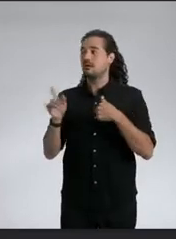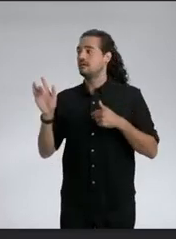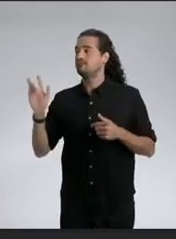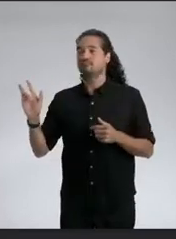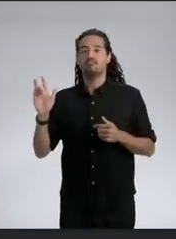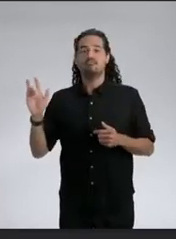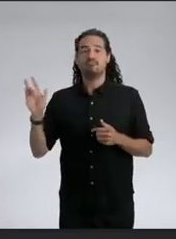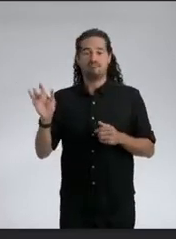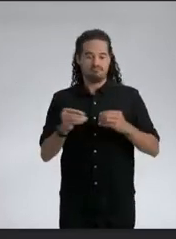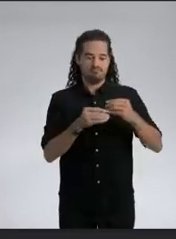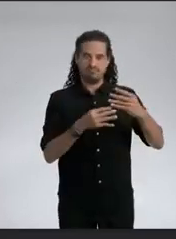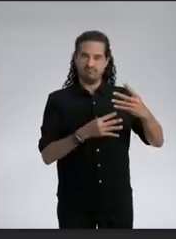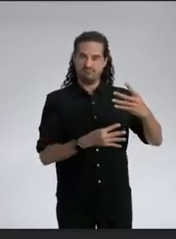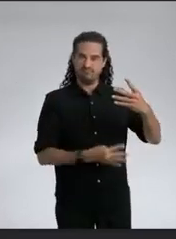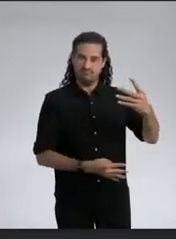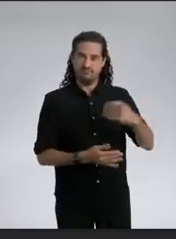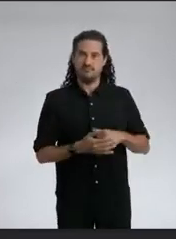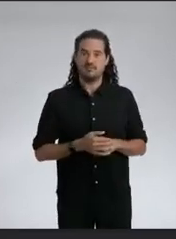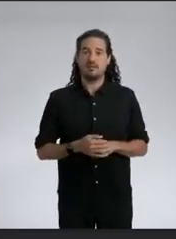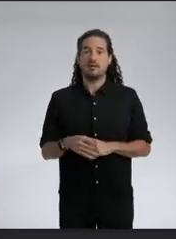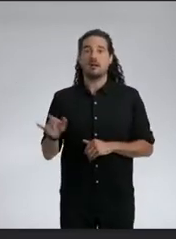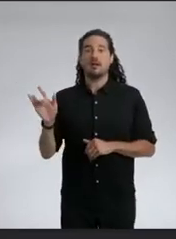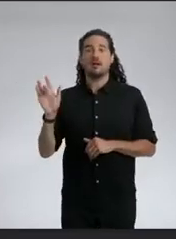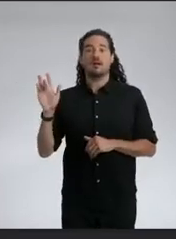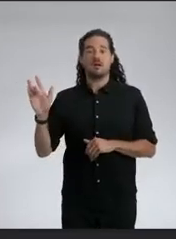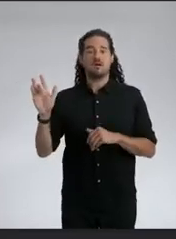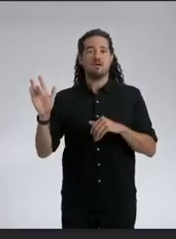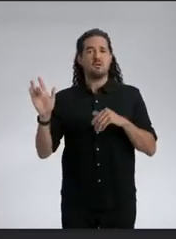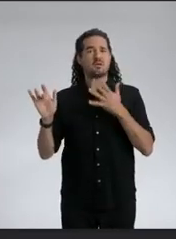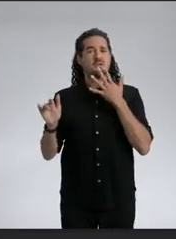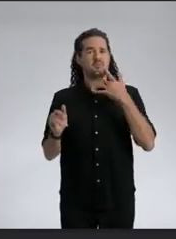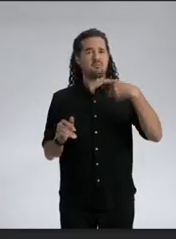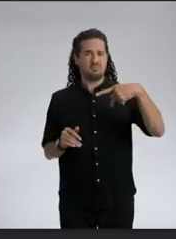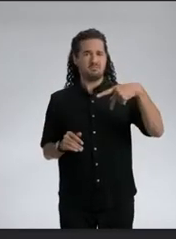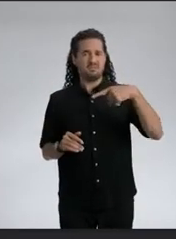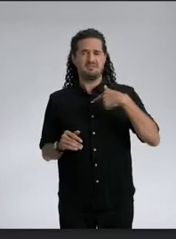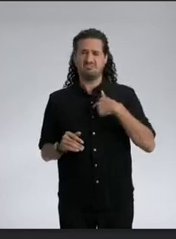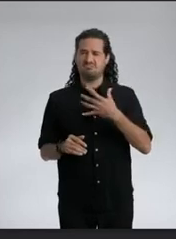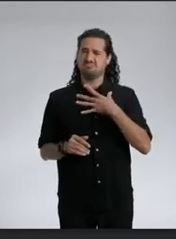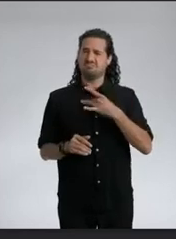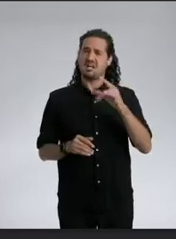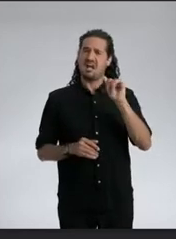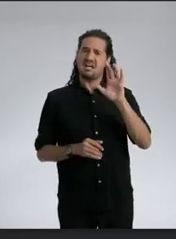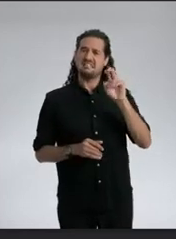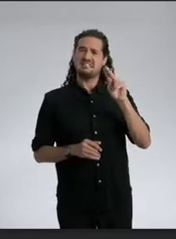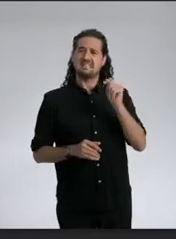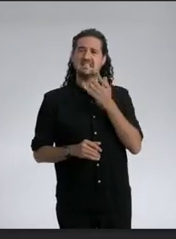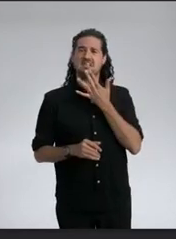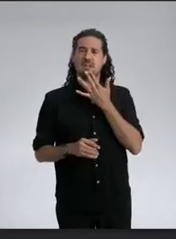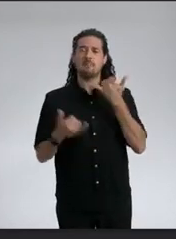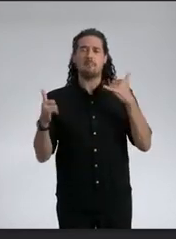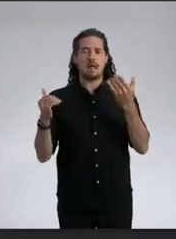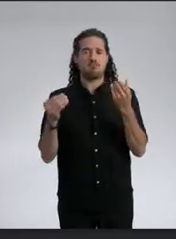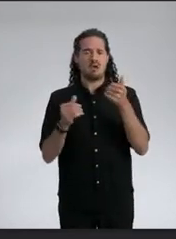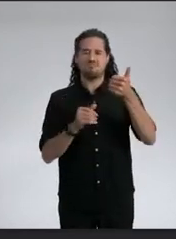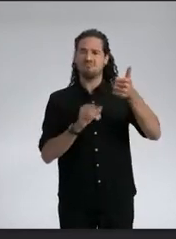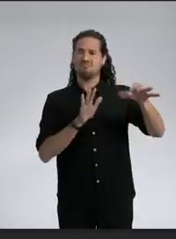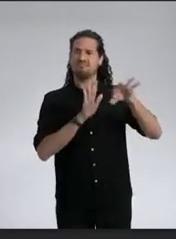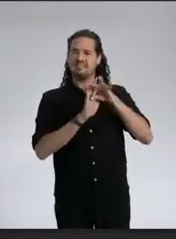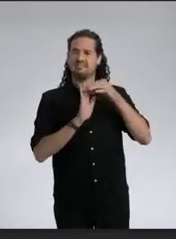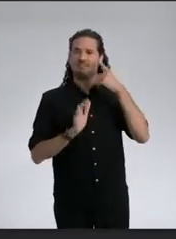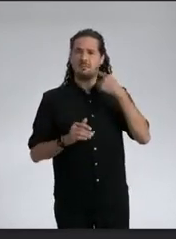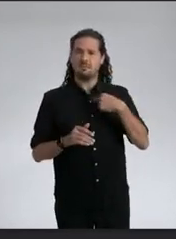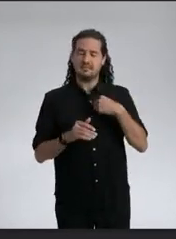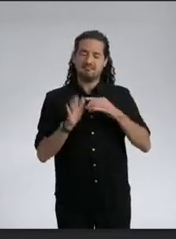Now, this button is purple because that's my app's accent color, which Swift Playgrounds chose for me when I created my project. If I open the